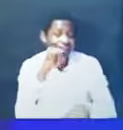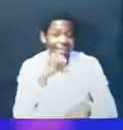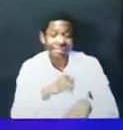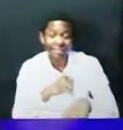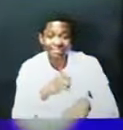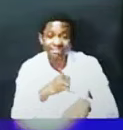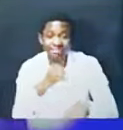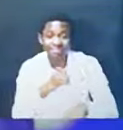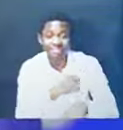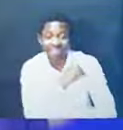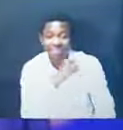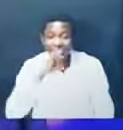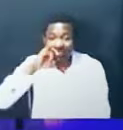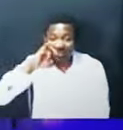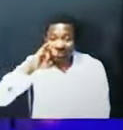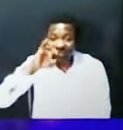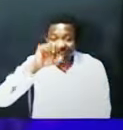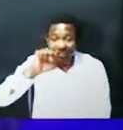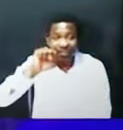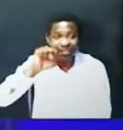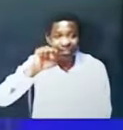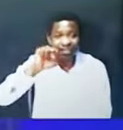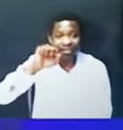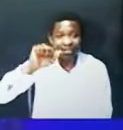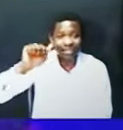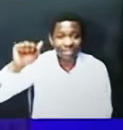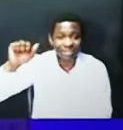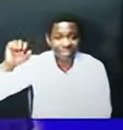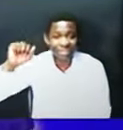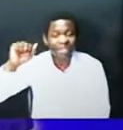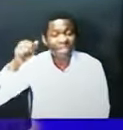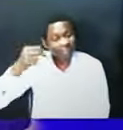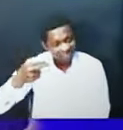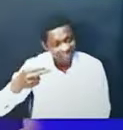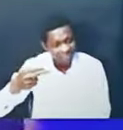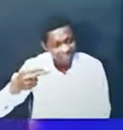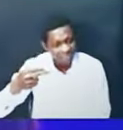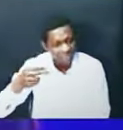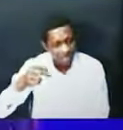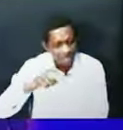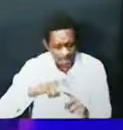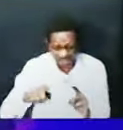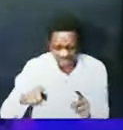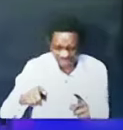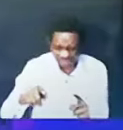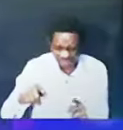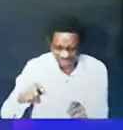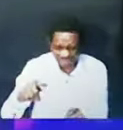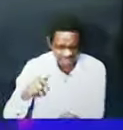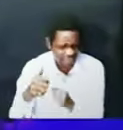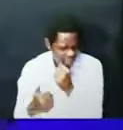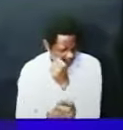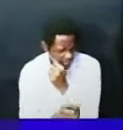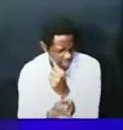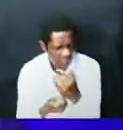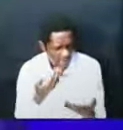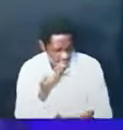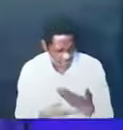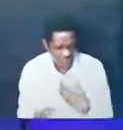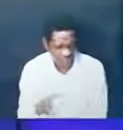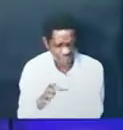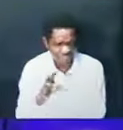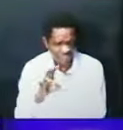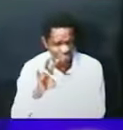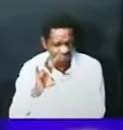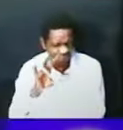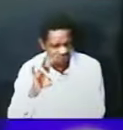Hagar yenim no. But Isaac had 6, Abraham had 6 more. Na we achire no Abraham owunsia eka ho. That